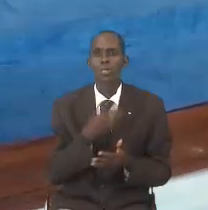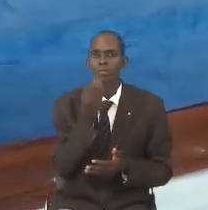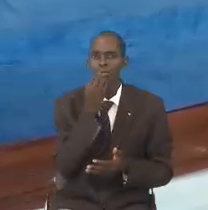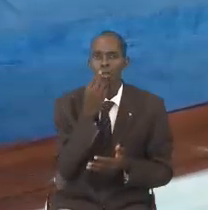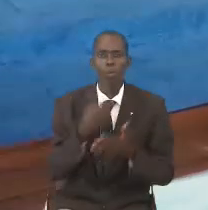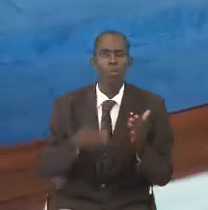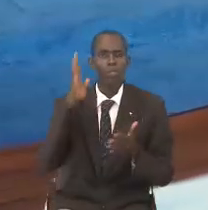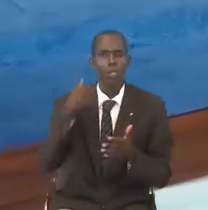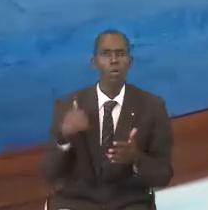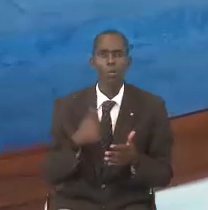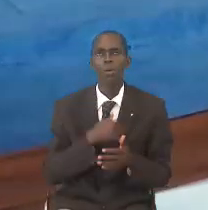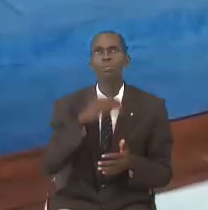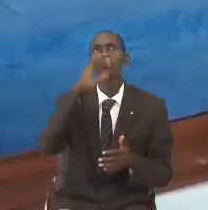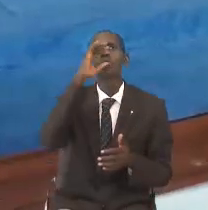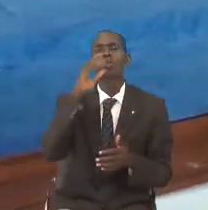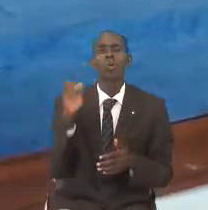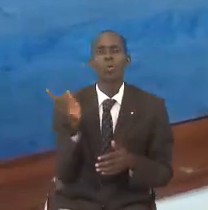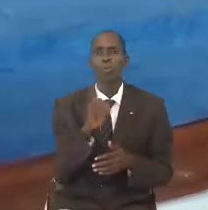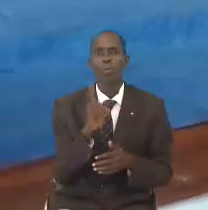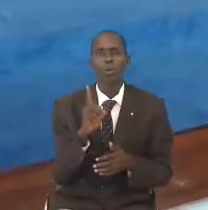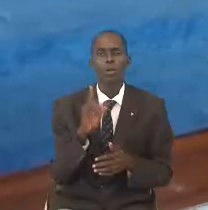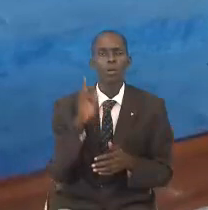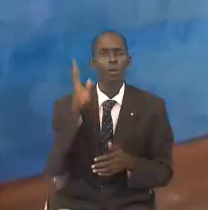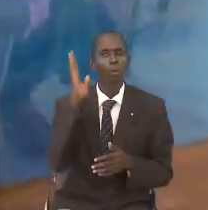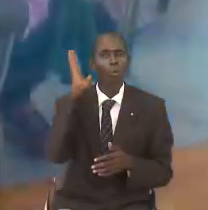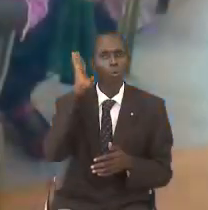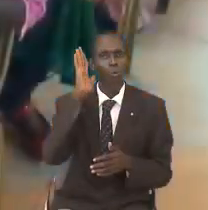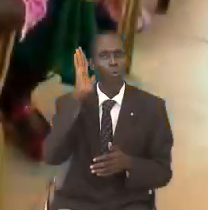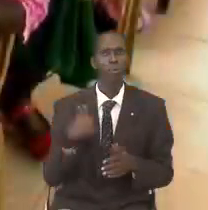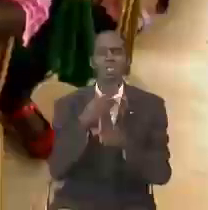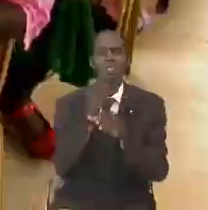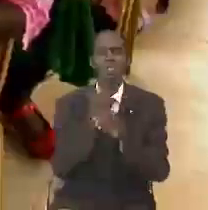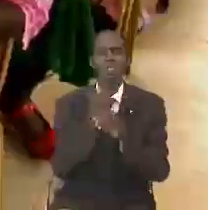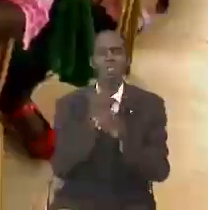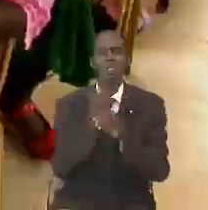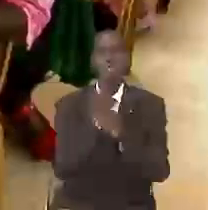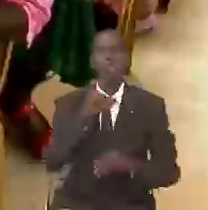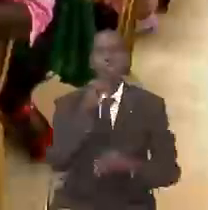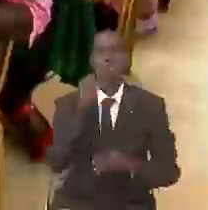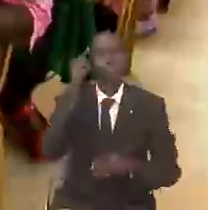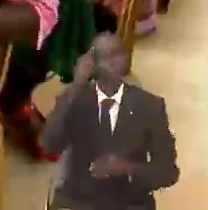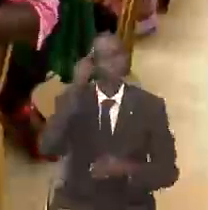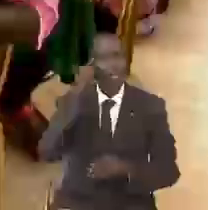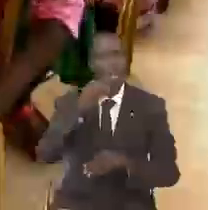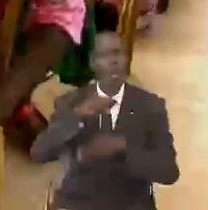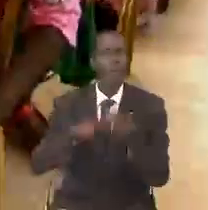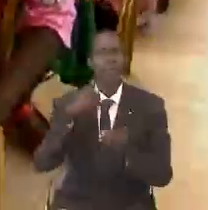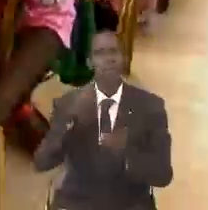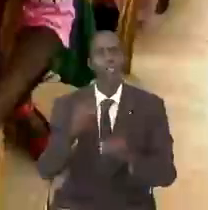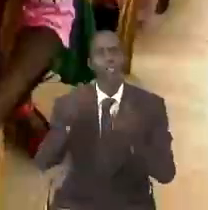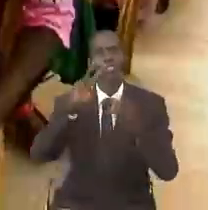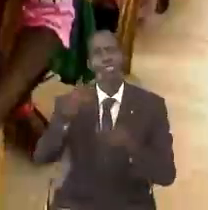drink, wherewithal shall we be clothed. They're not thinking about the second coming. They're